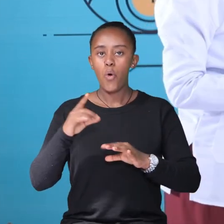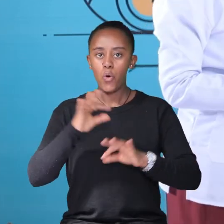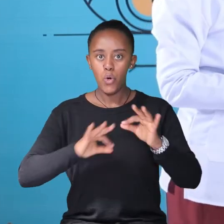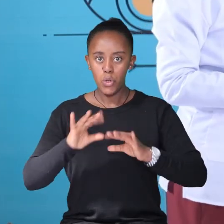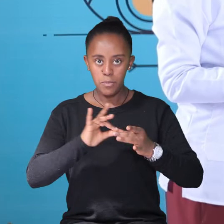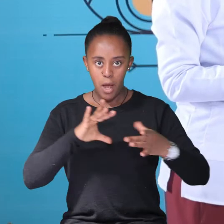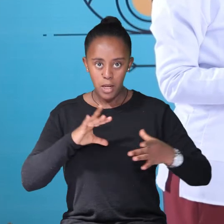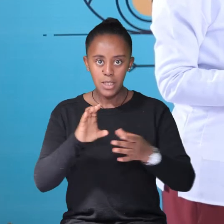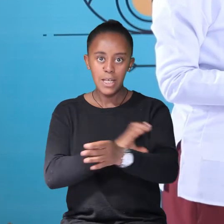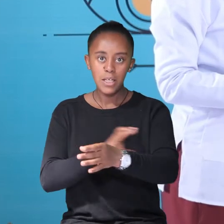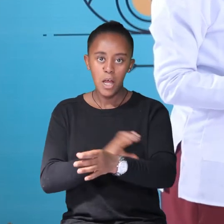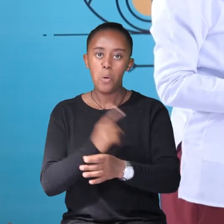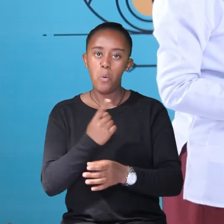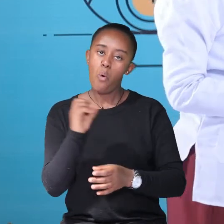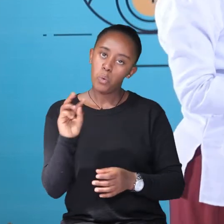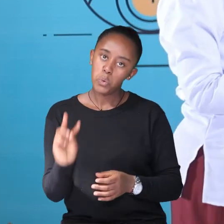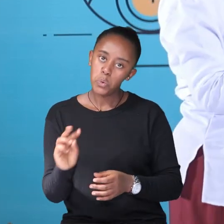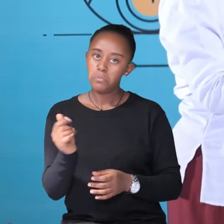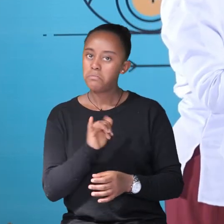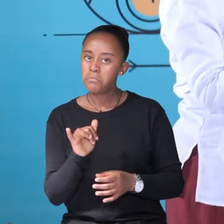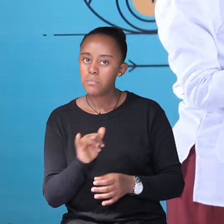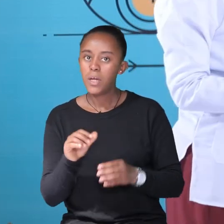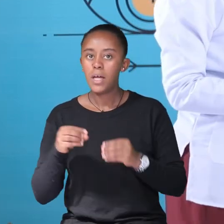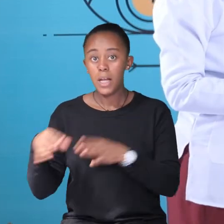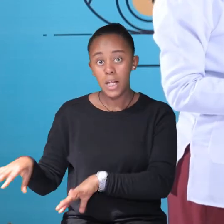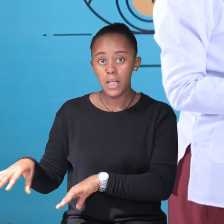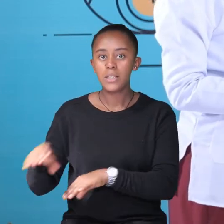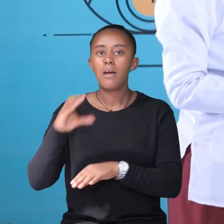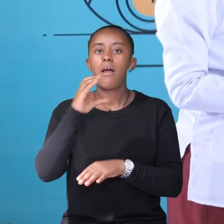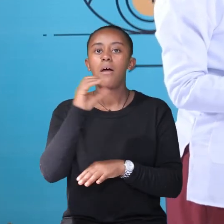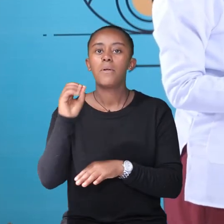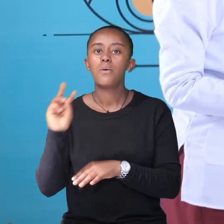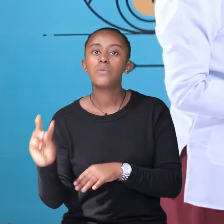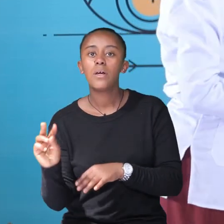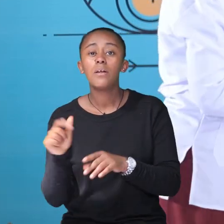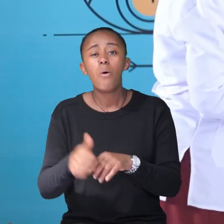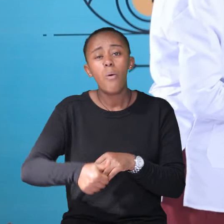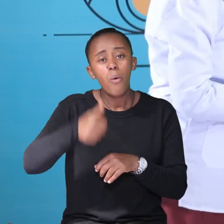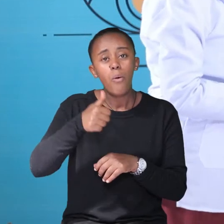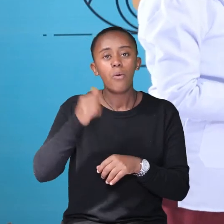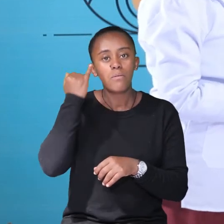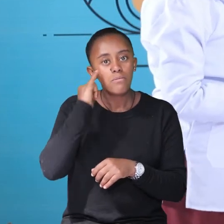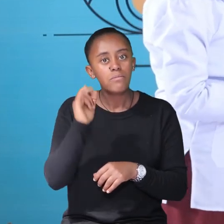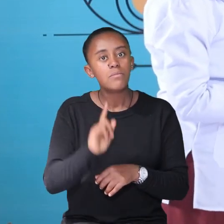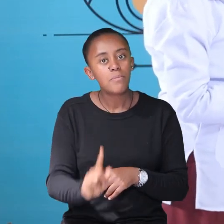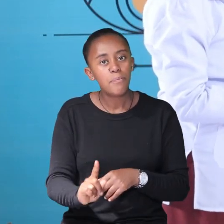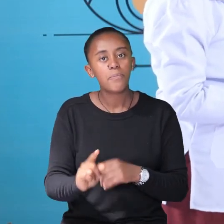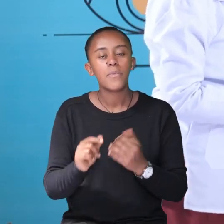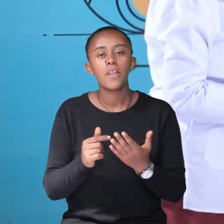the cell use oxygen as usual and release carbon dioxide. But the main point is